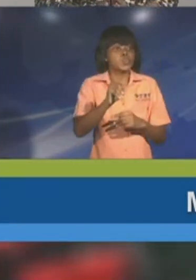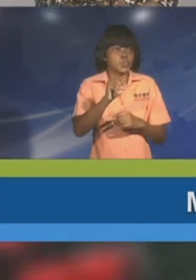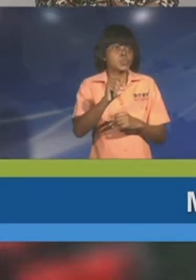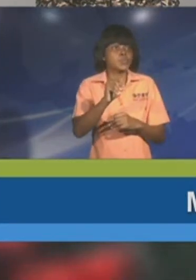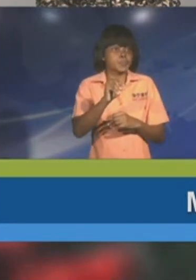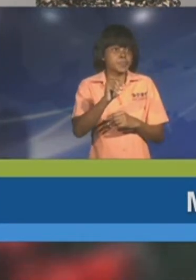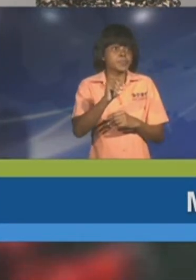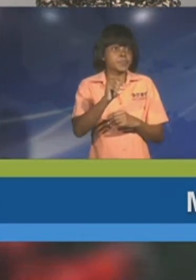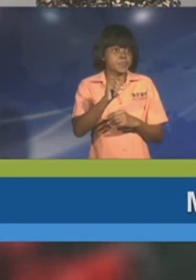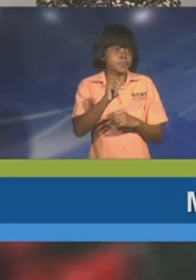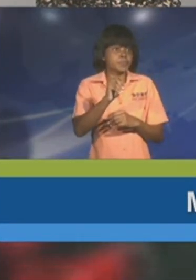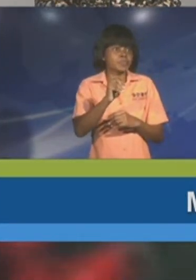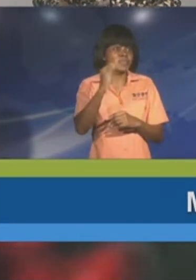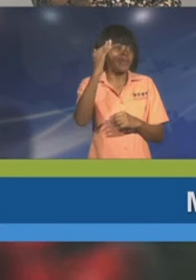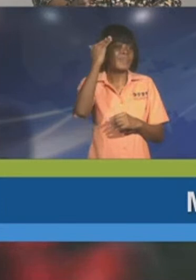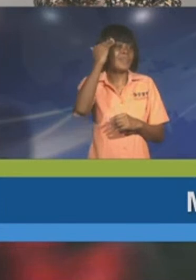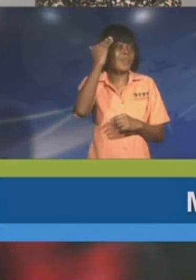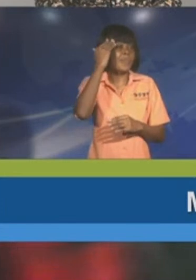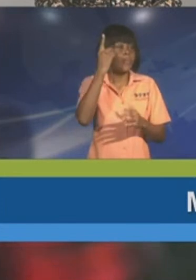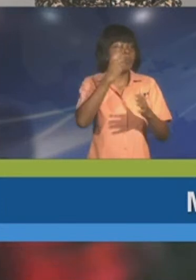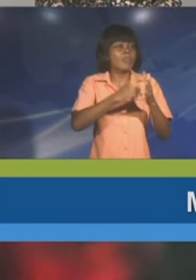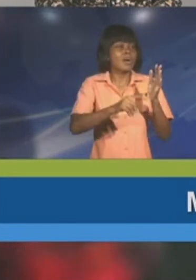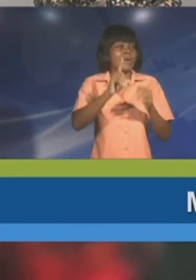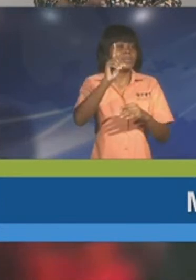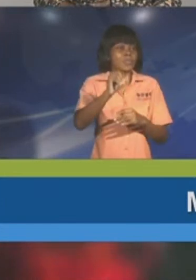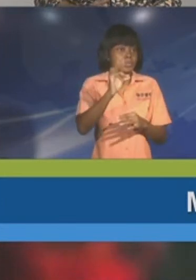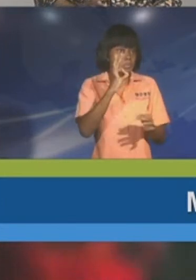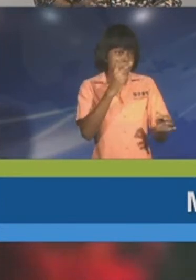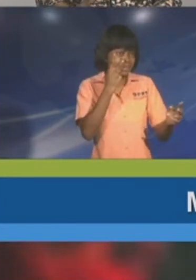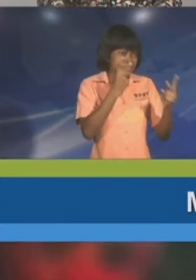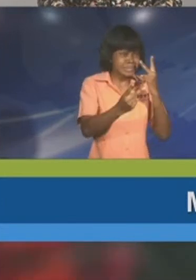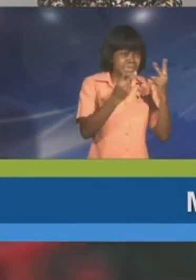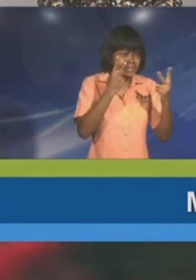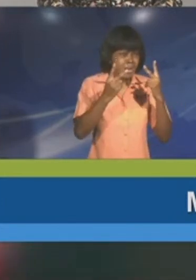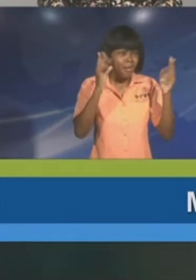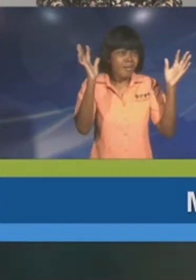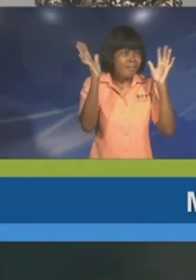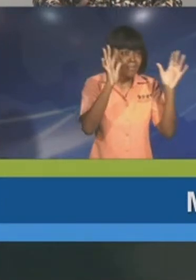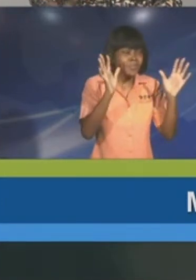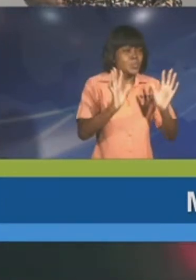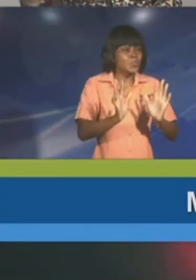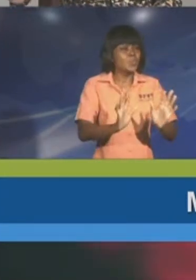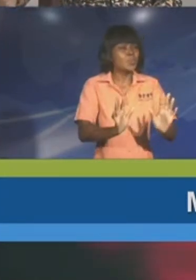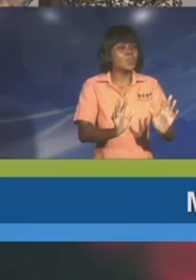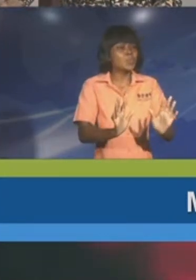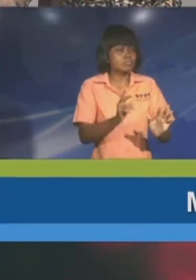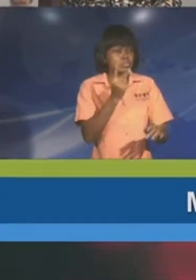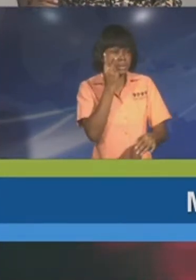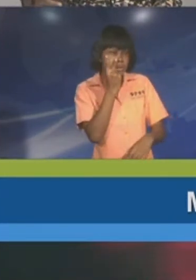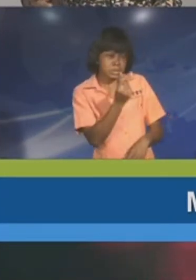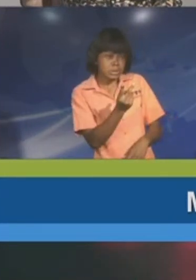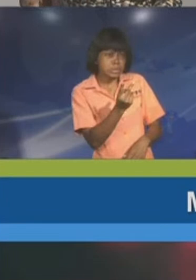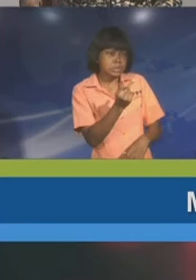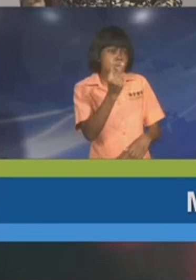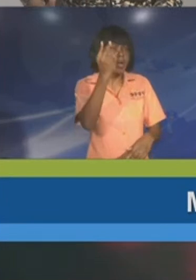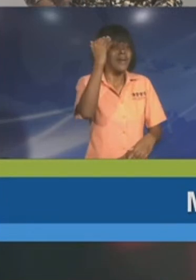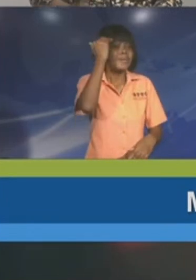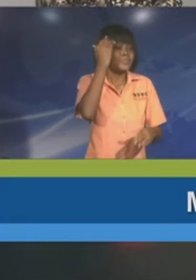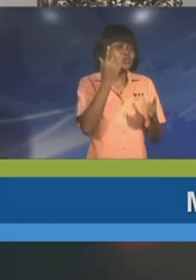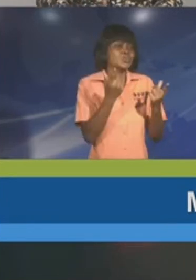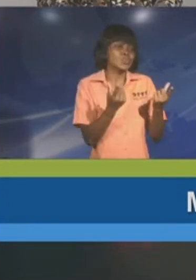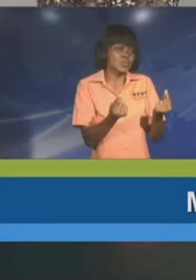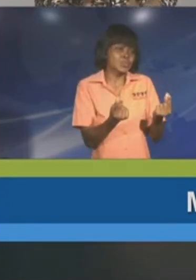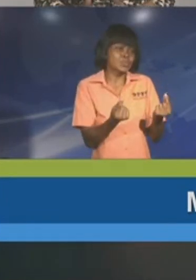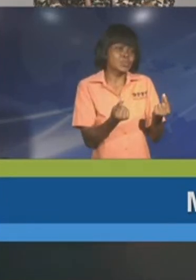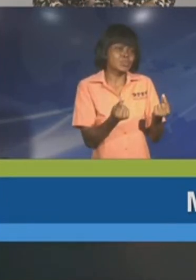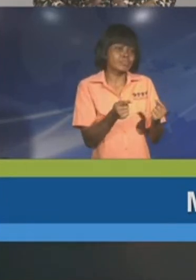do. You have the confidence. You know your child. You're going to be monitoring your child now. When the child is going to school, when they go to play, they